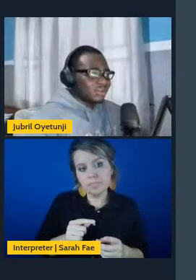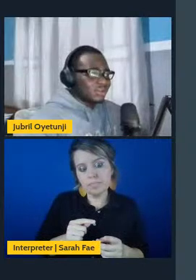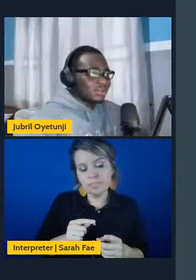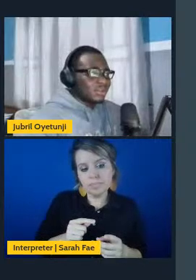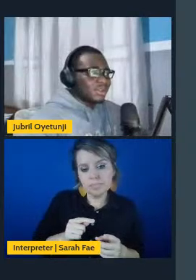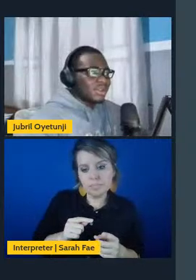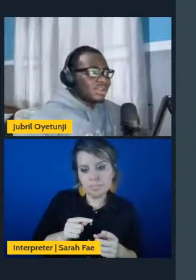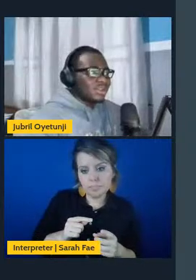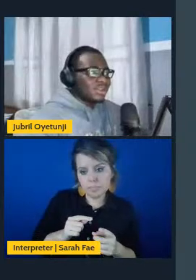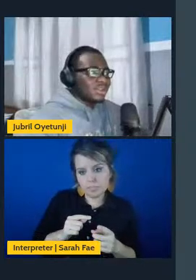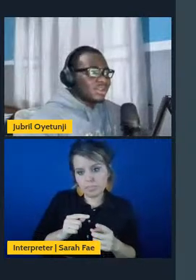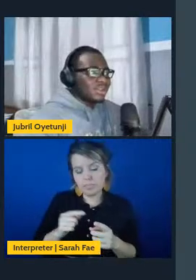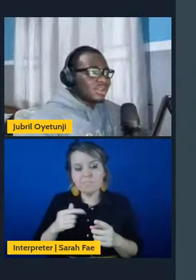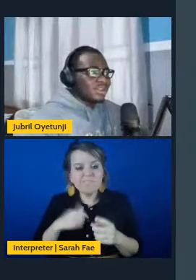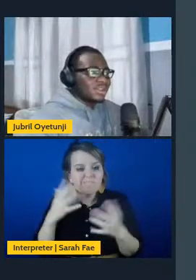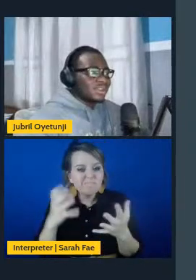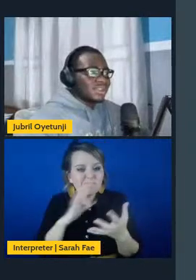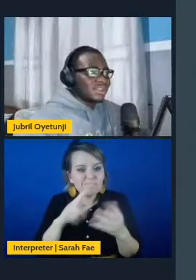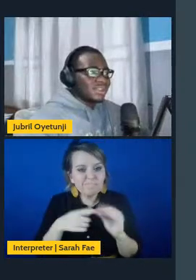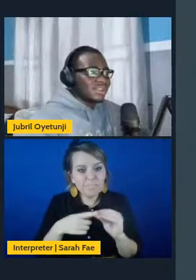skeptical I am.